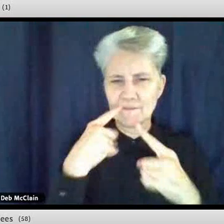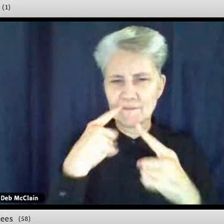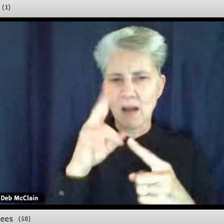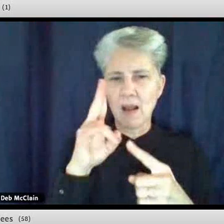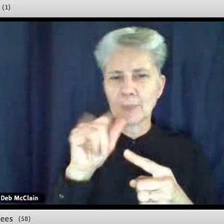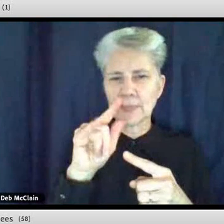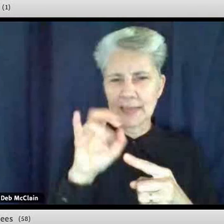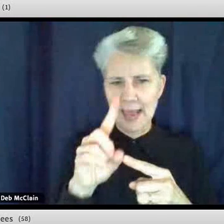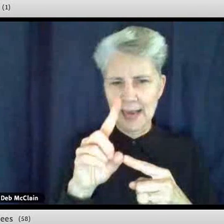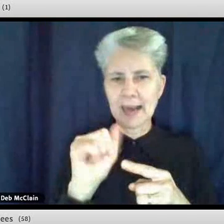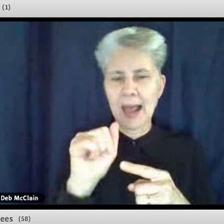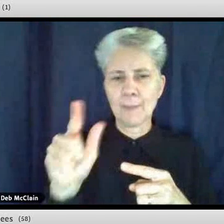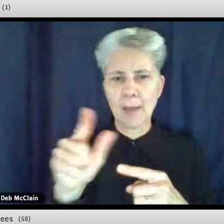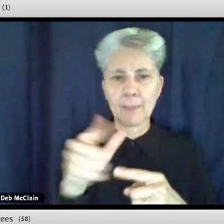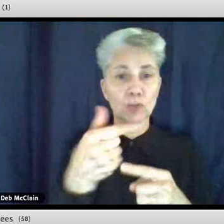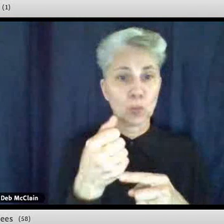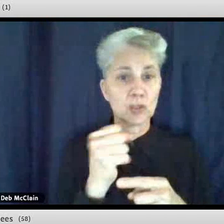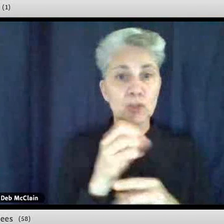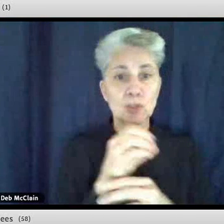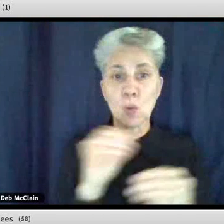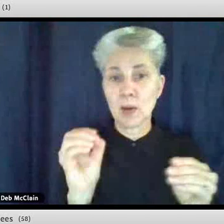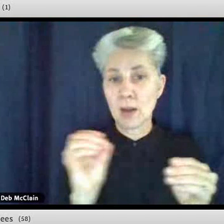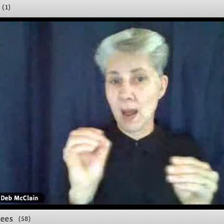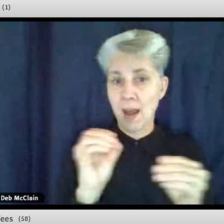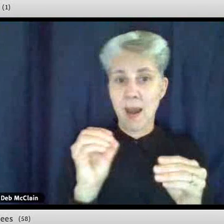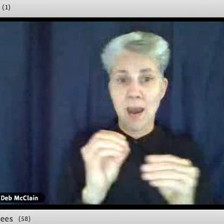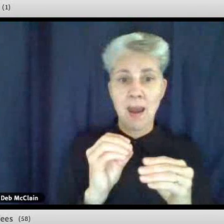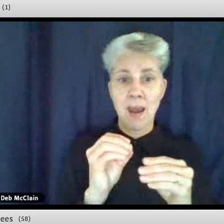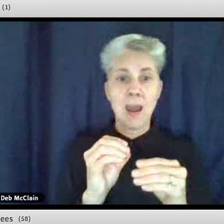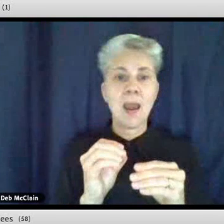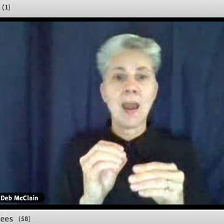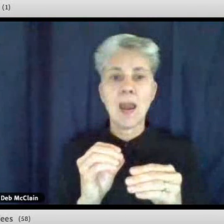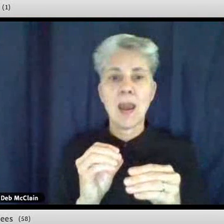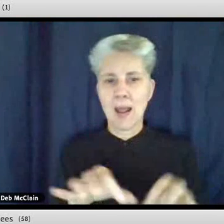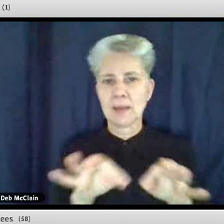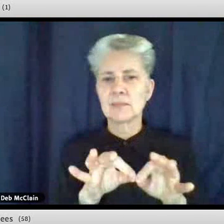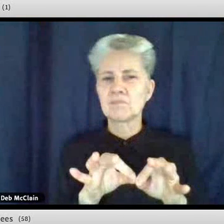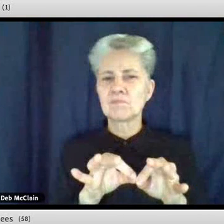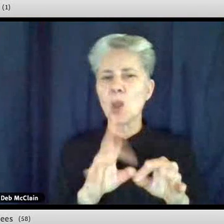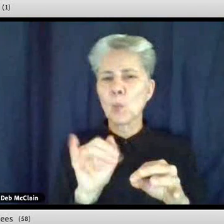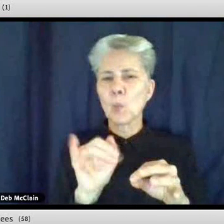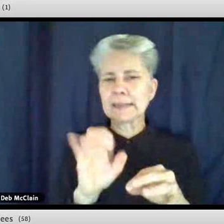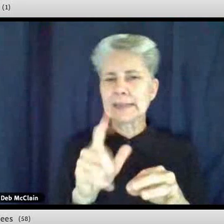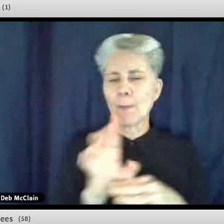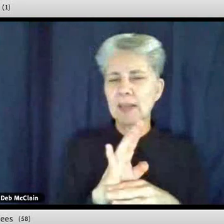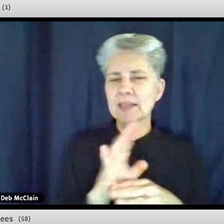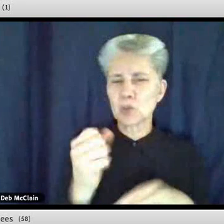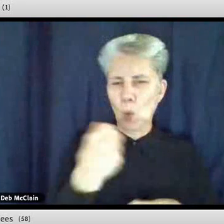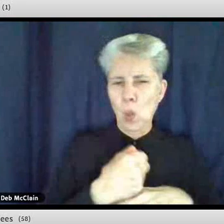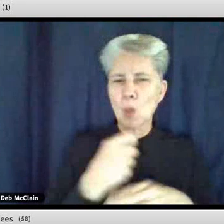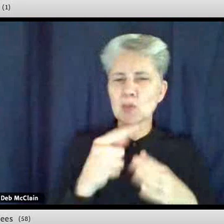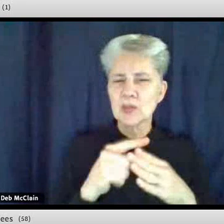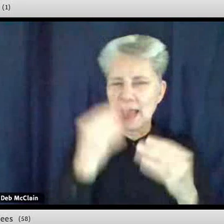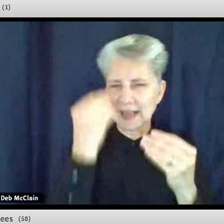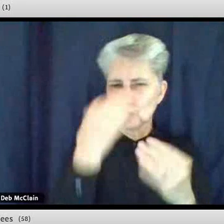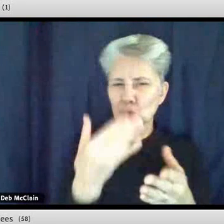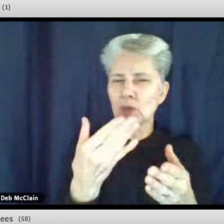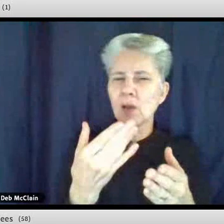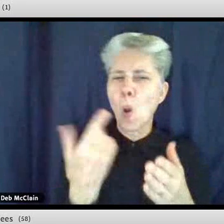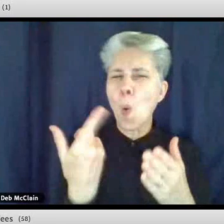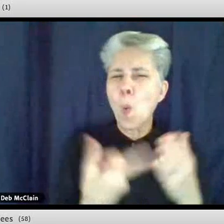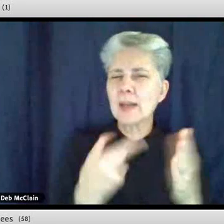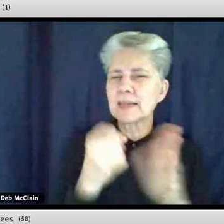closures. I'm going to see if they finally updated Alabama and Georgia. So non-essential retail businesses are closed. So it just kind of gives you information of